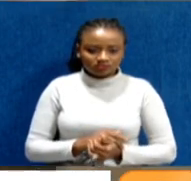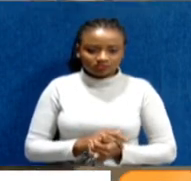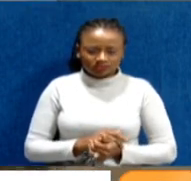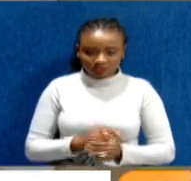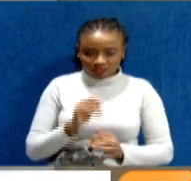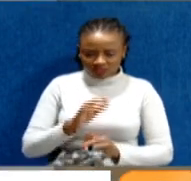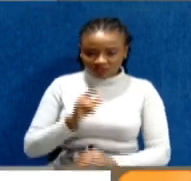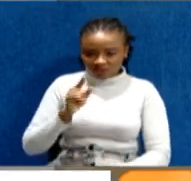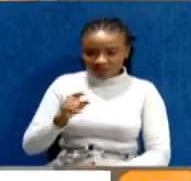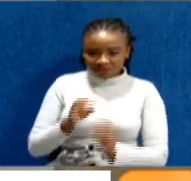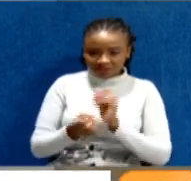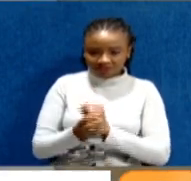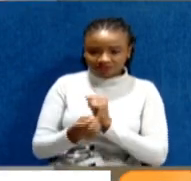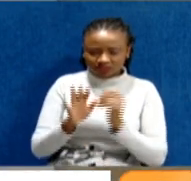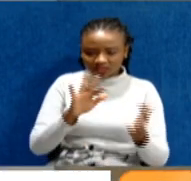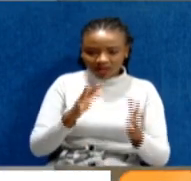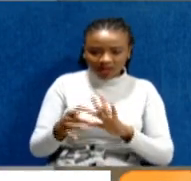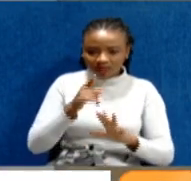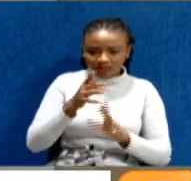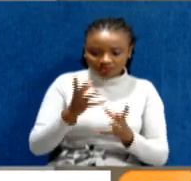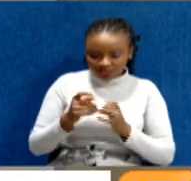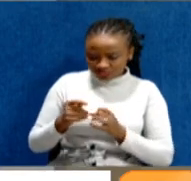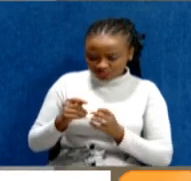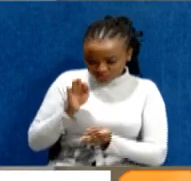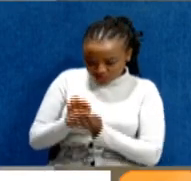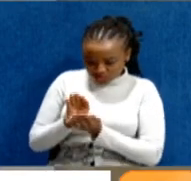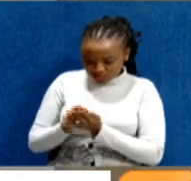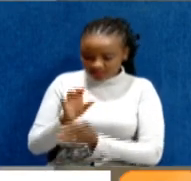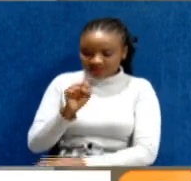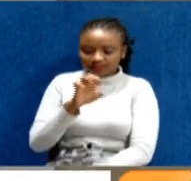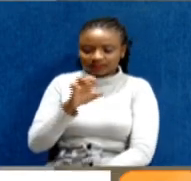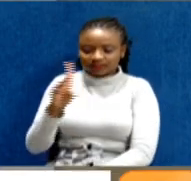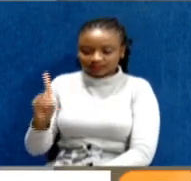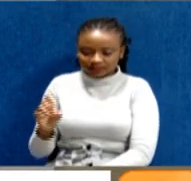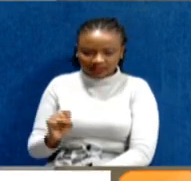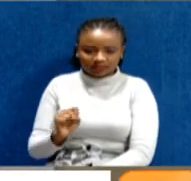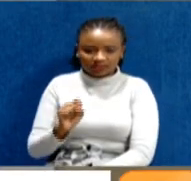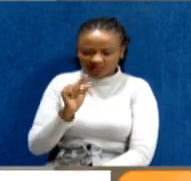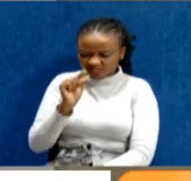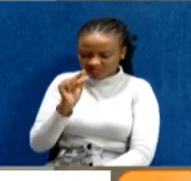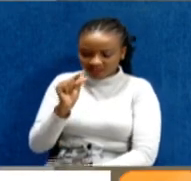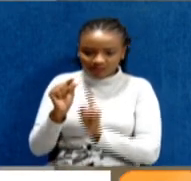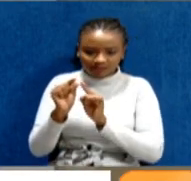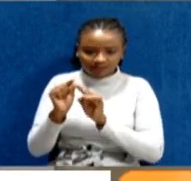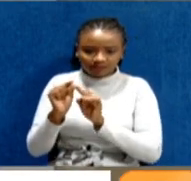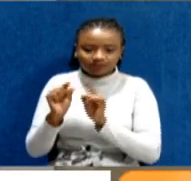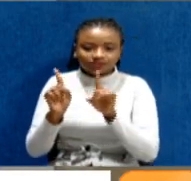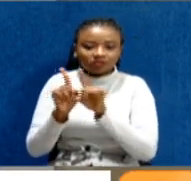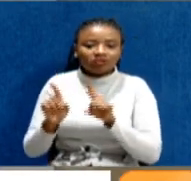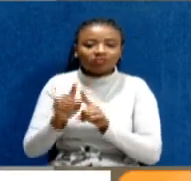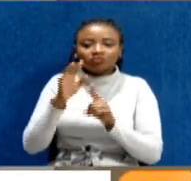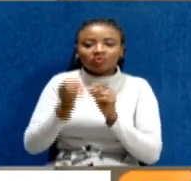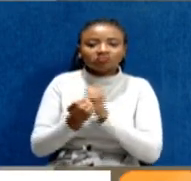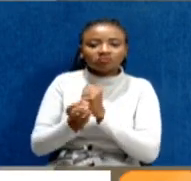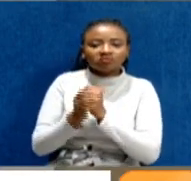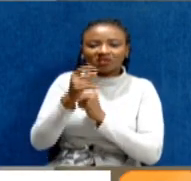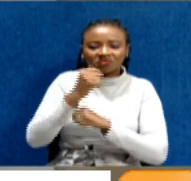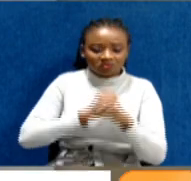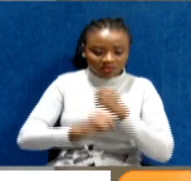of descriptions of how you are supposed to treat the seeds. And it also gives a lot of restrictions on what you should not